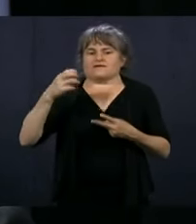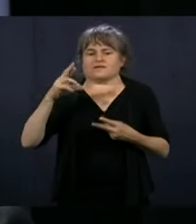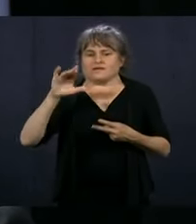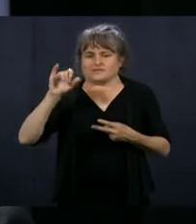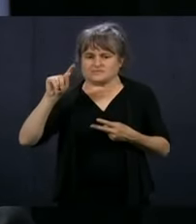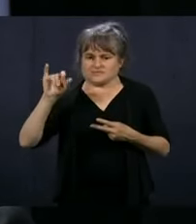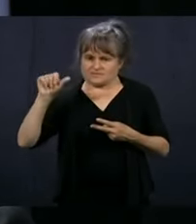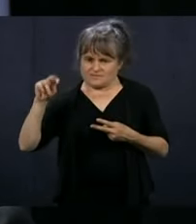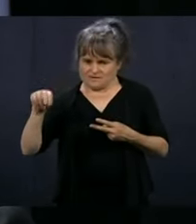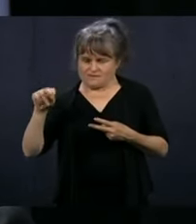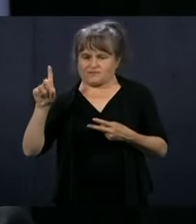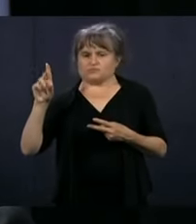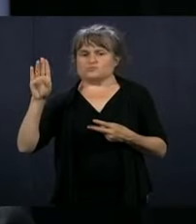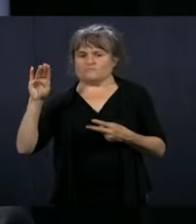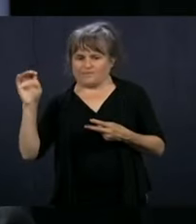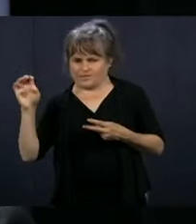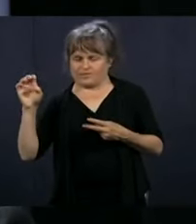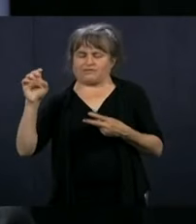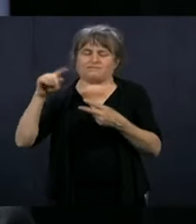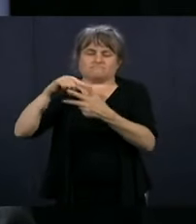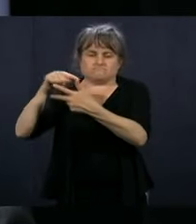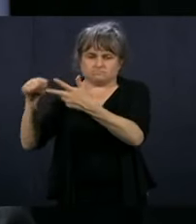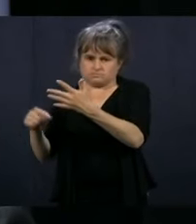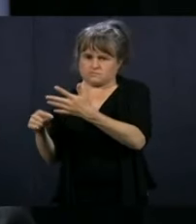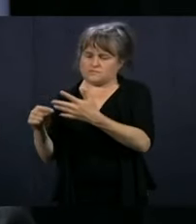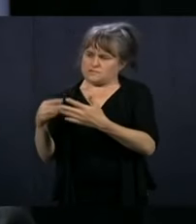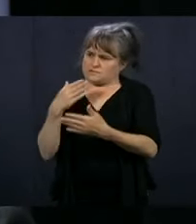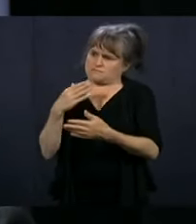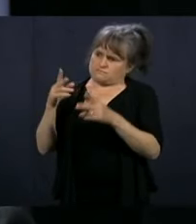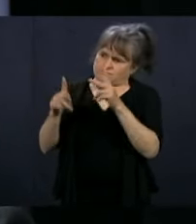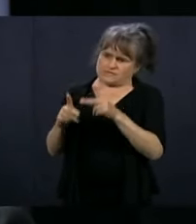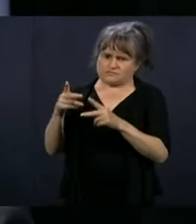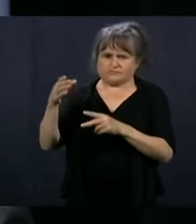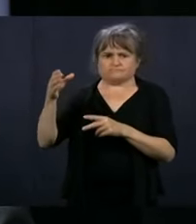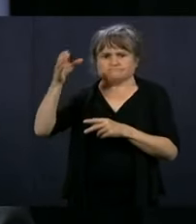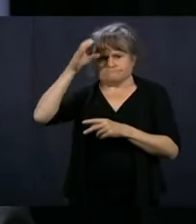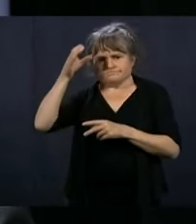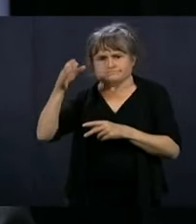chartered accountants in our team. Myself, honestly,